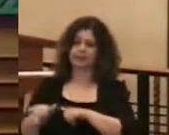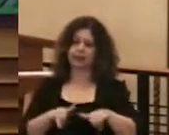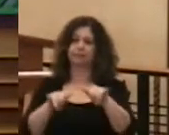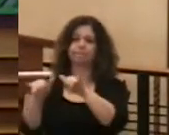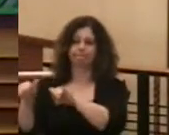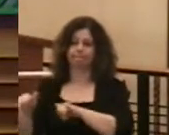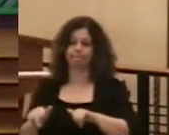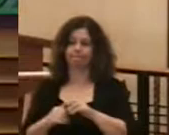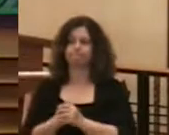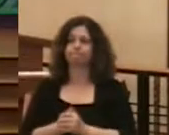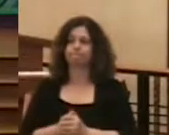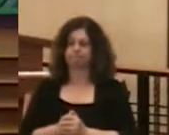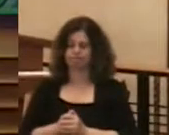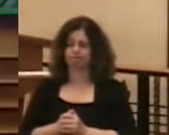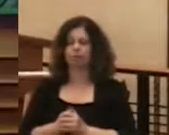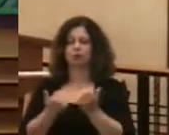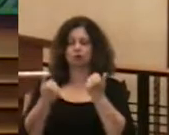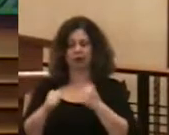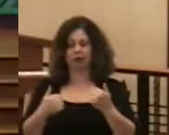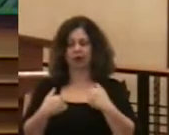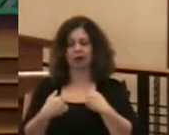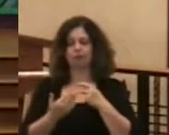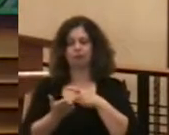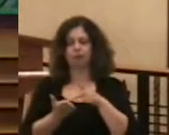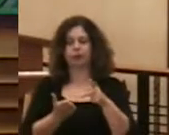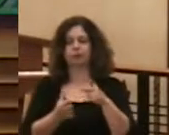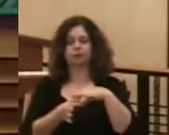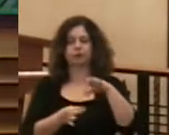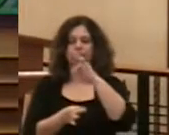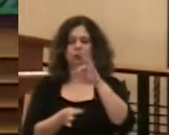pure spirit and pure vision.